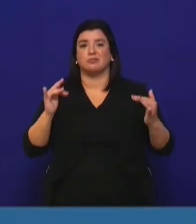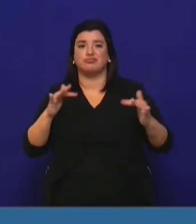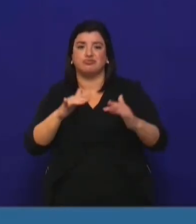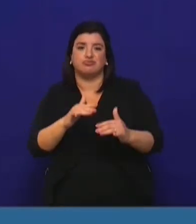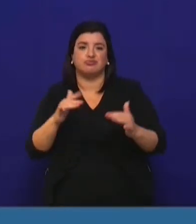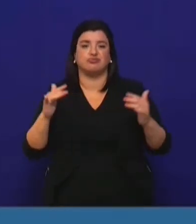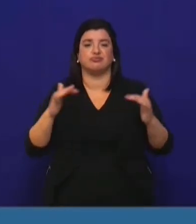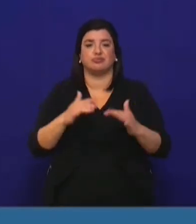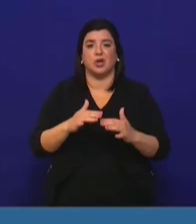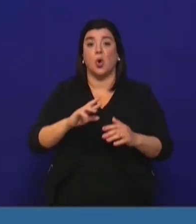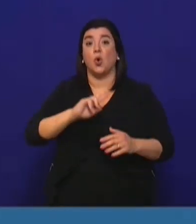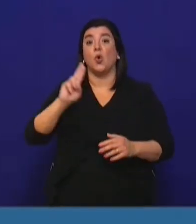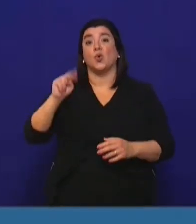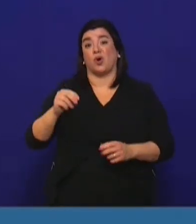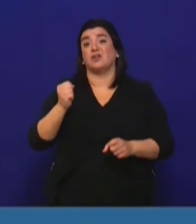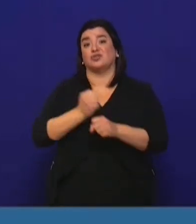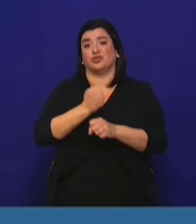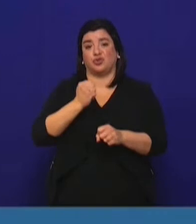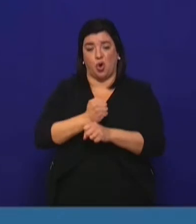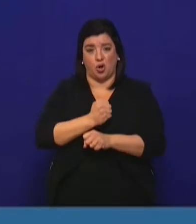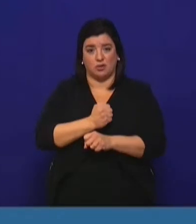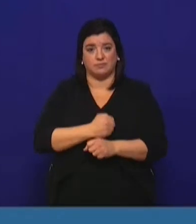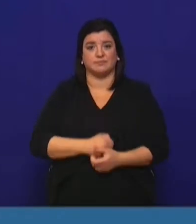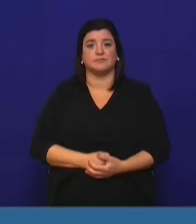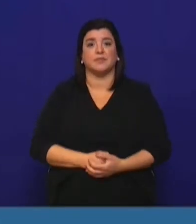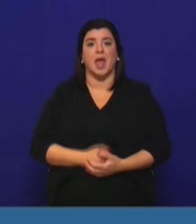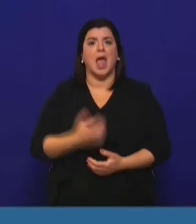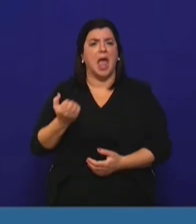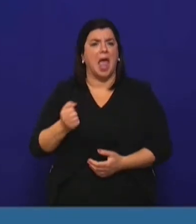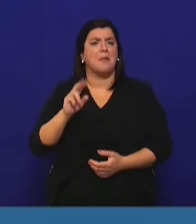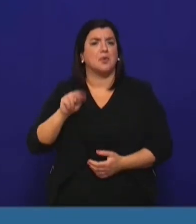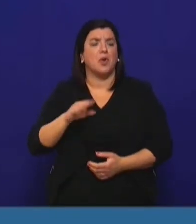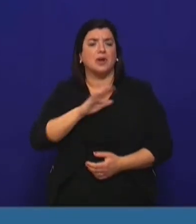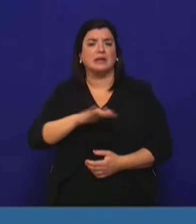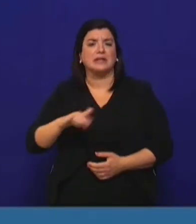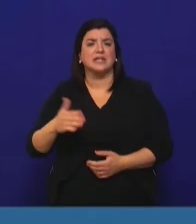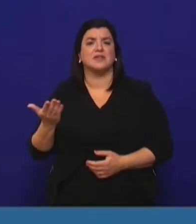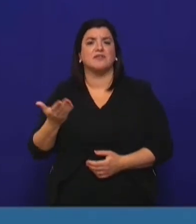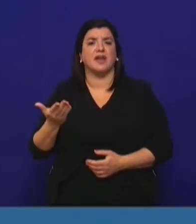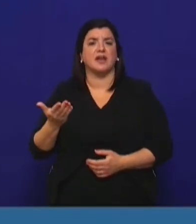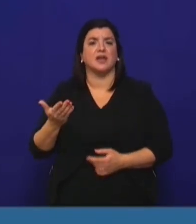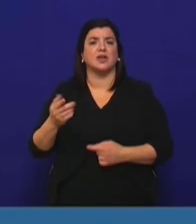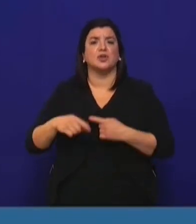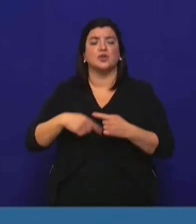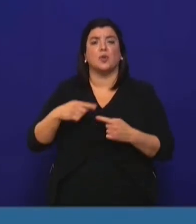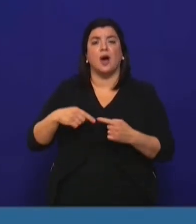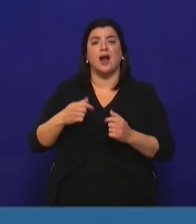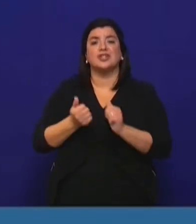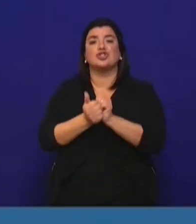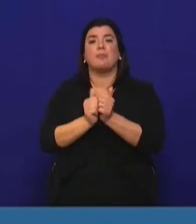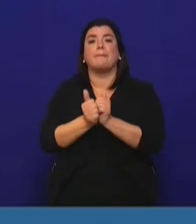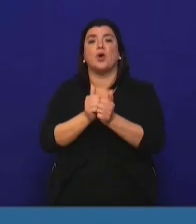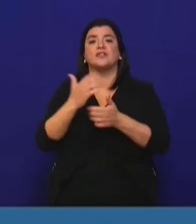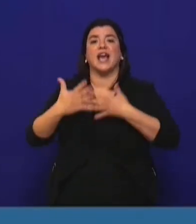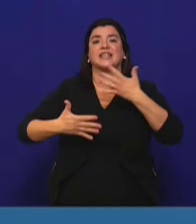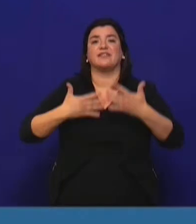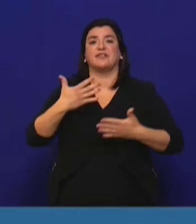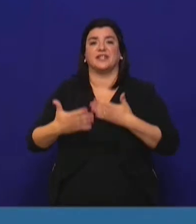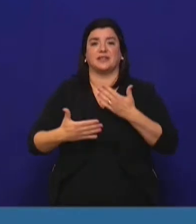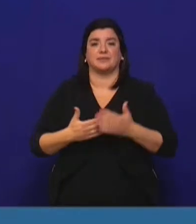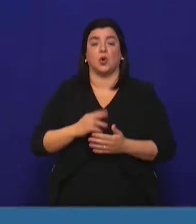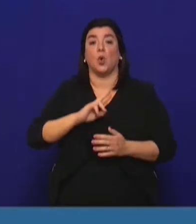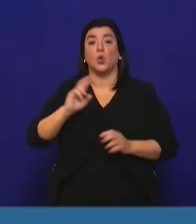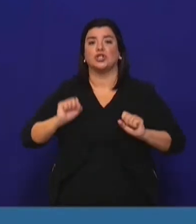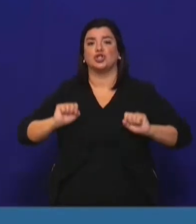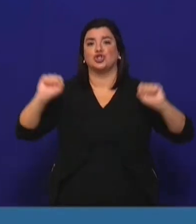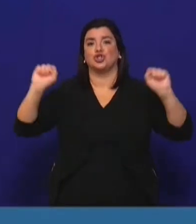anka workplaces u wkoll baqalna xi każijiet li kienu relatati wkoll ma' sports activities u anka gyms. U